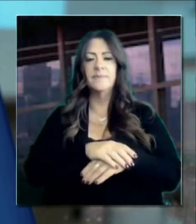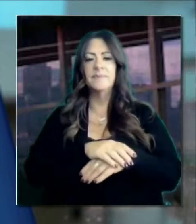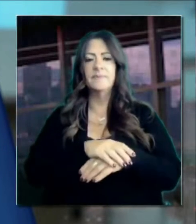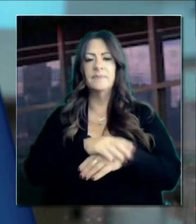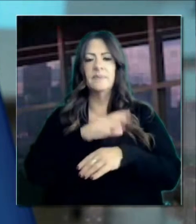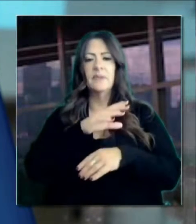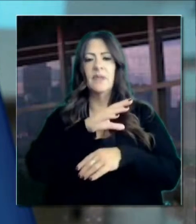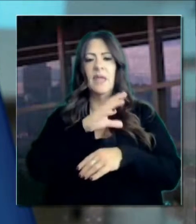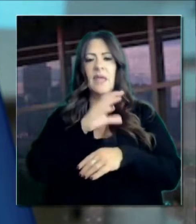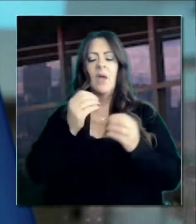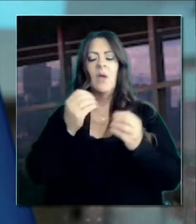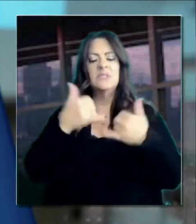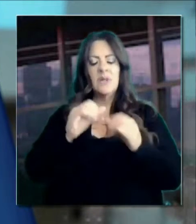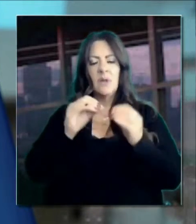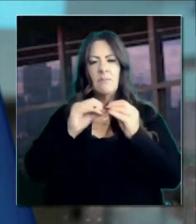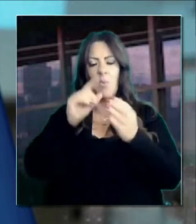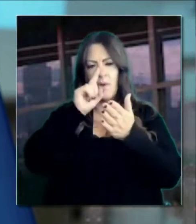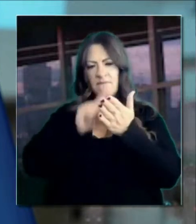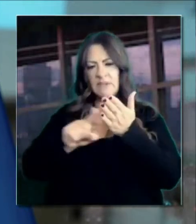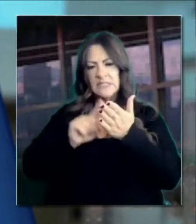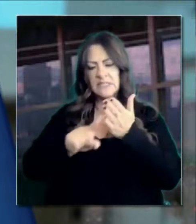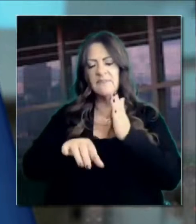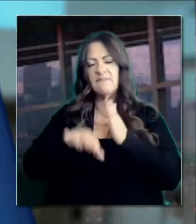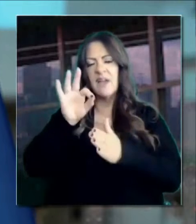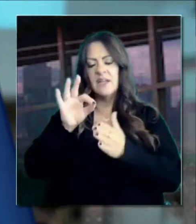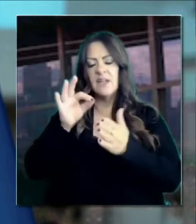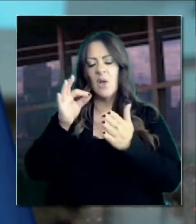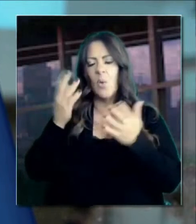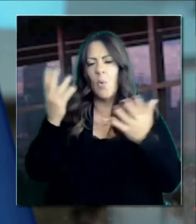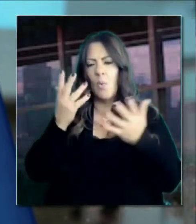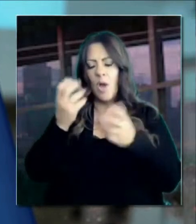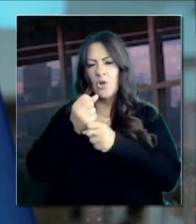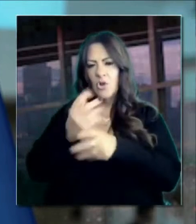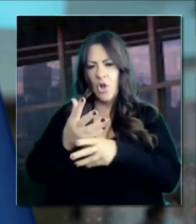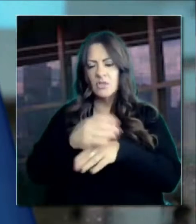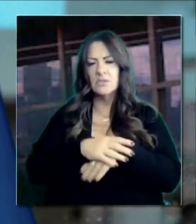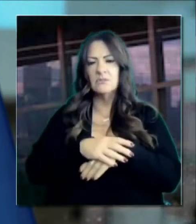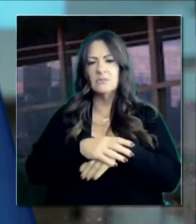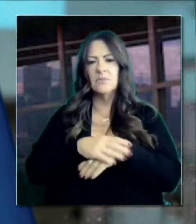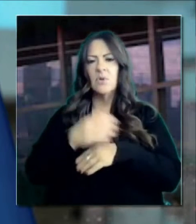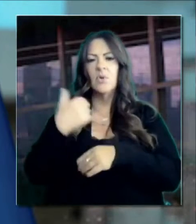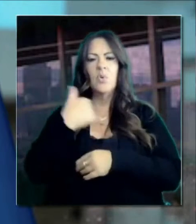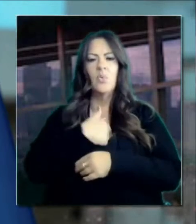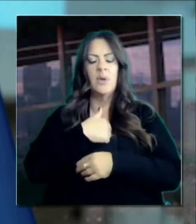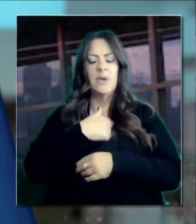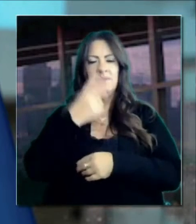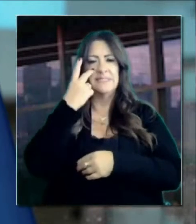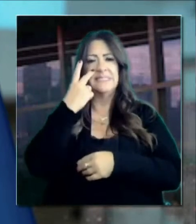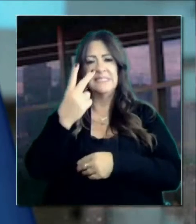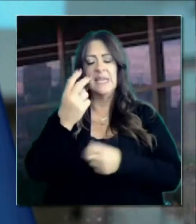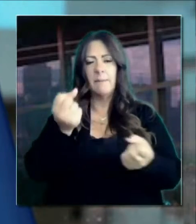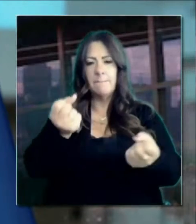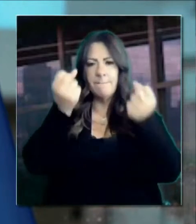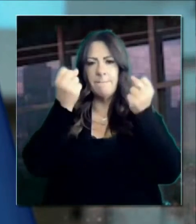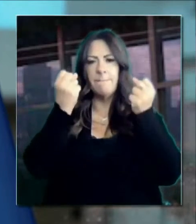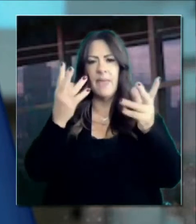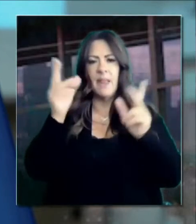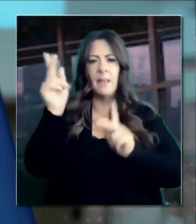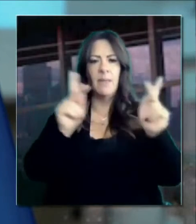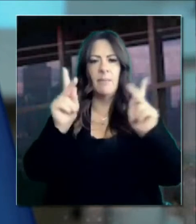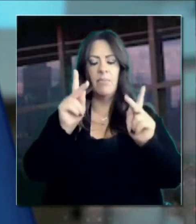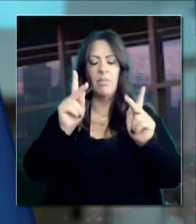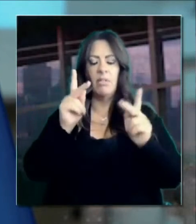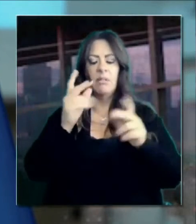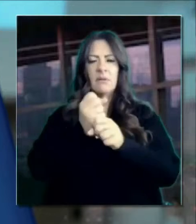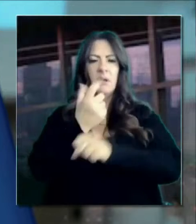worth further investigation, and that's what we're doing now. I think overwhelmingly, though, we've seen so many individuals